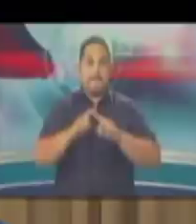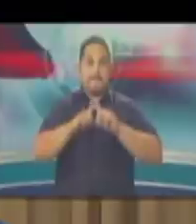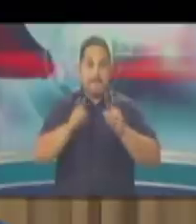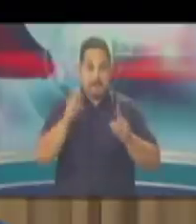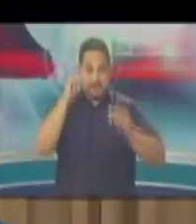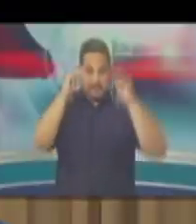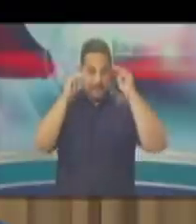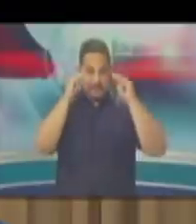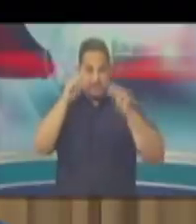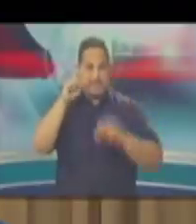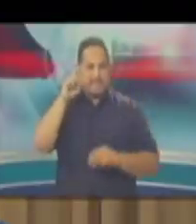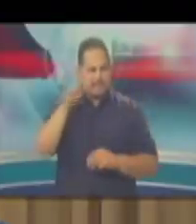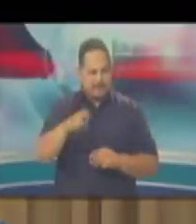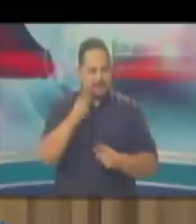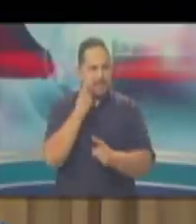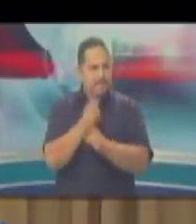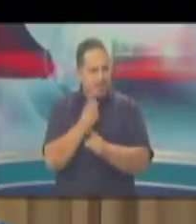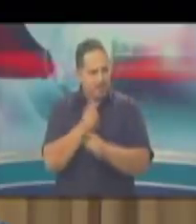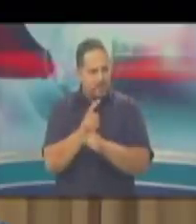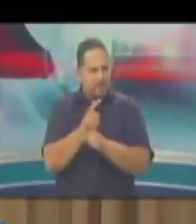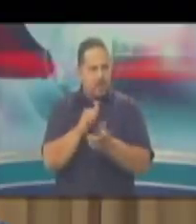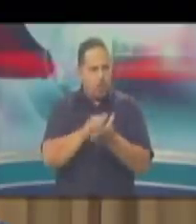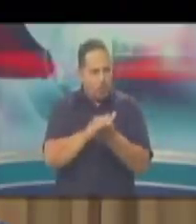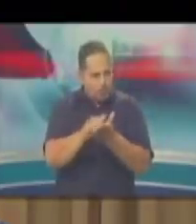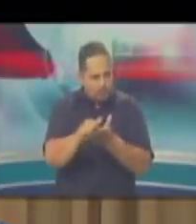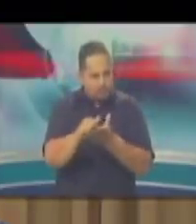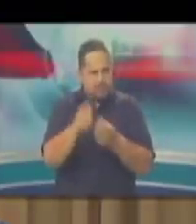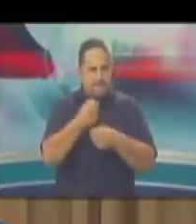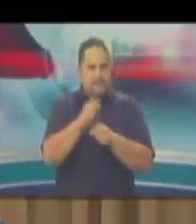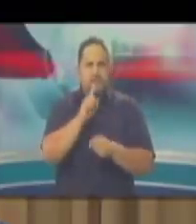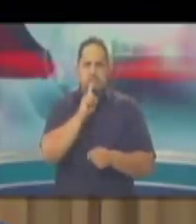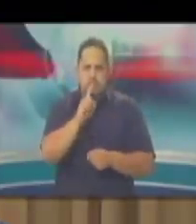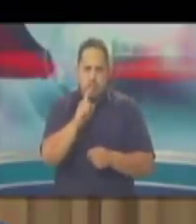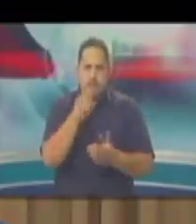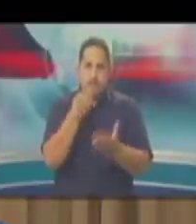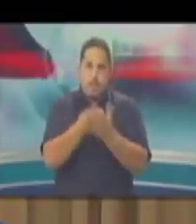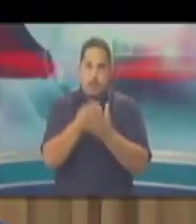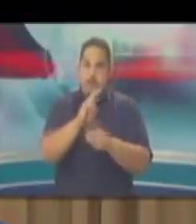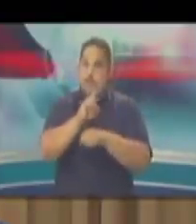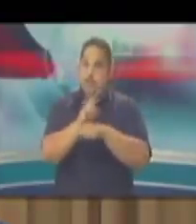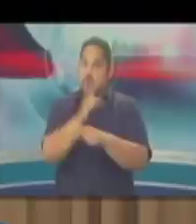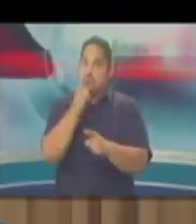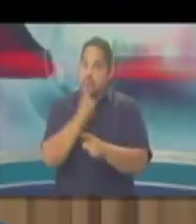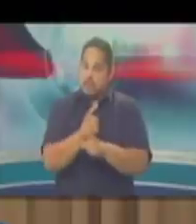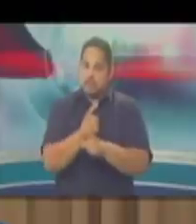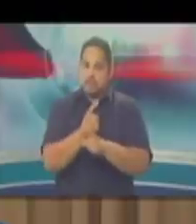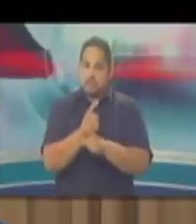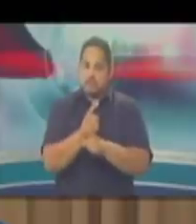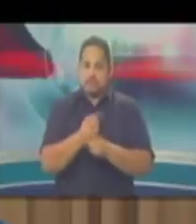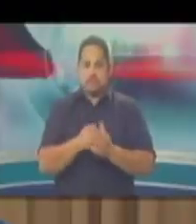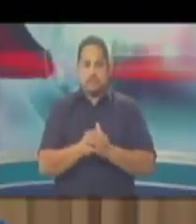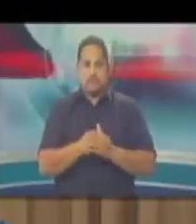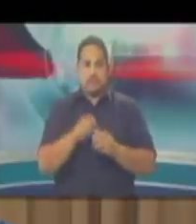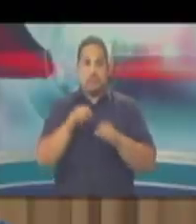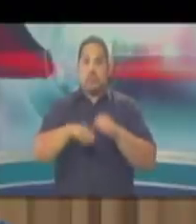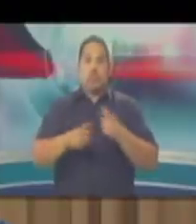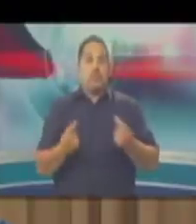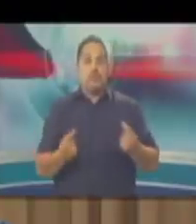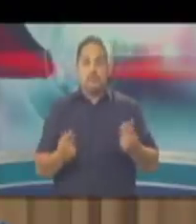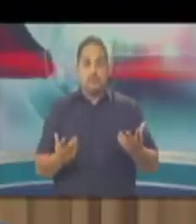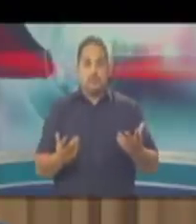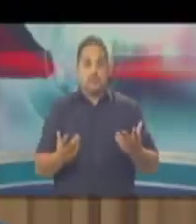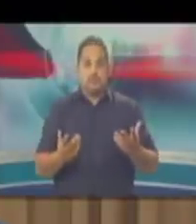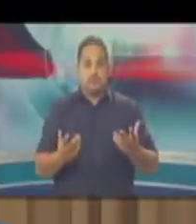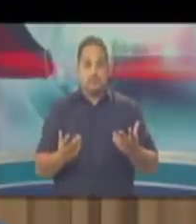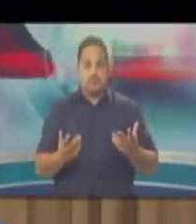to ensure the most judicious use of the state's resources, at this time, a mechanism